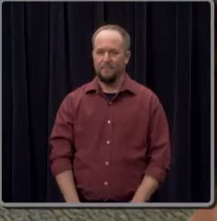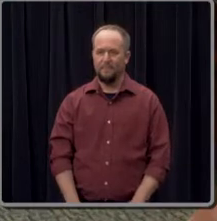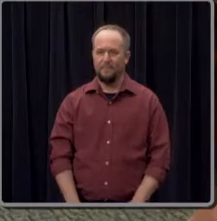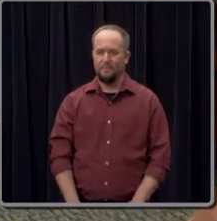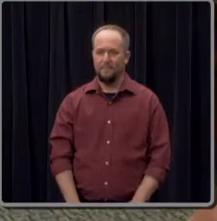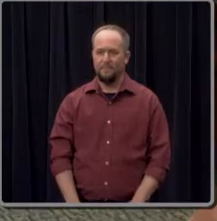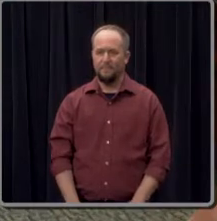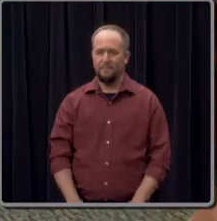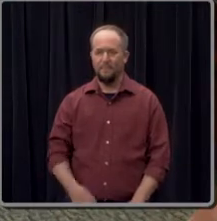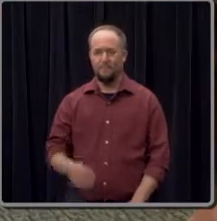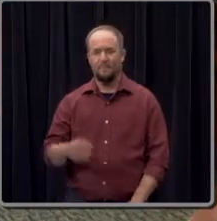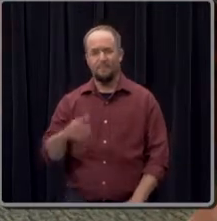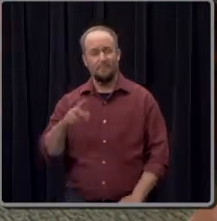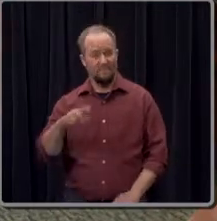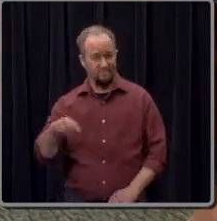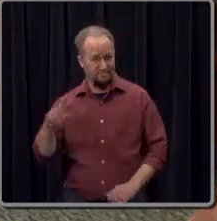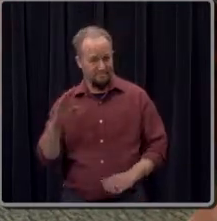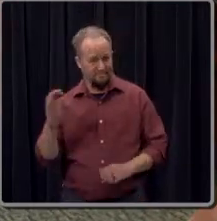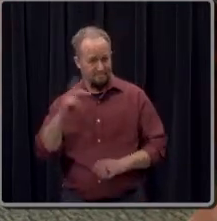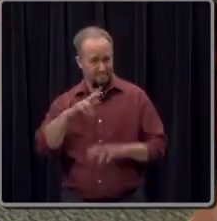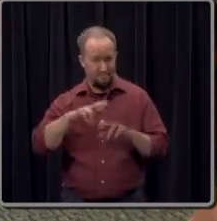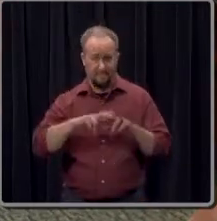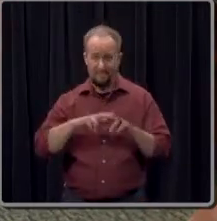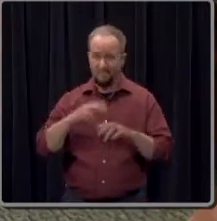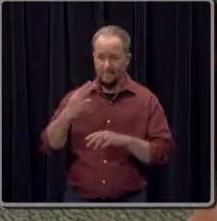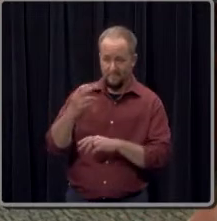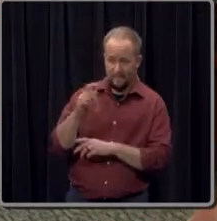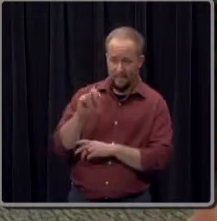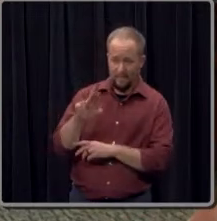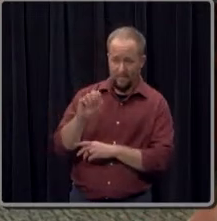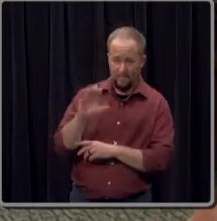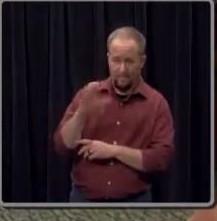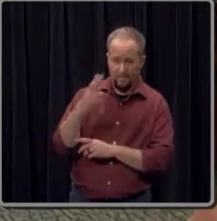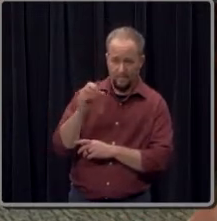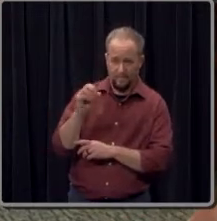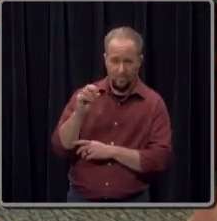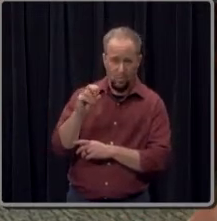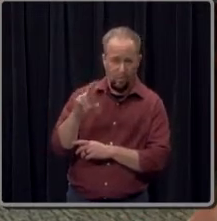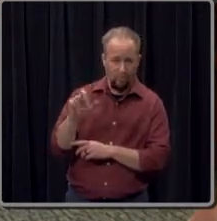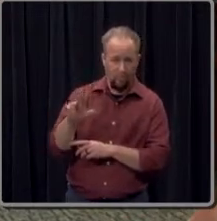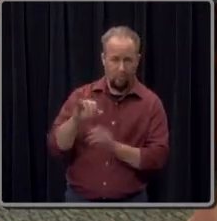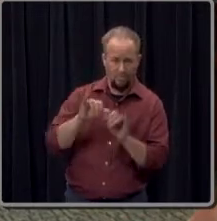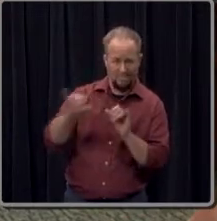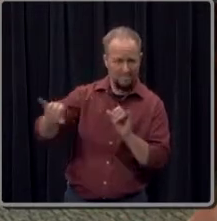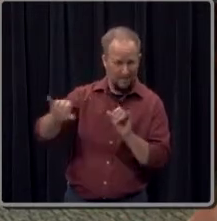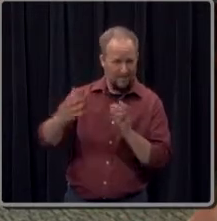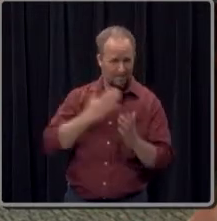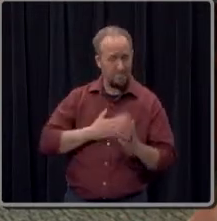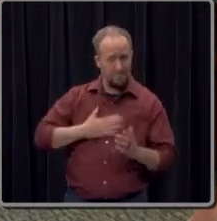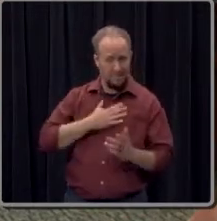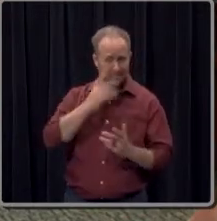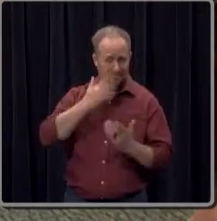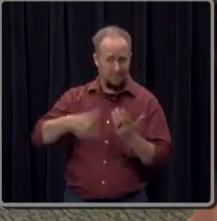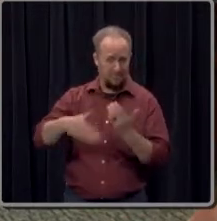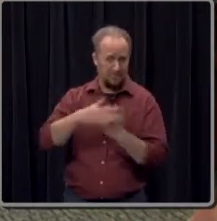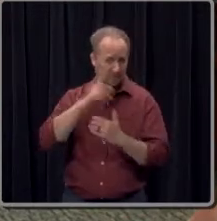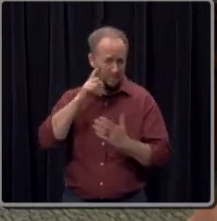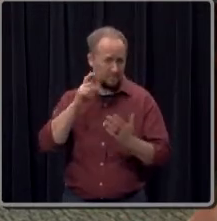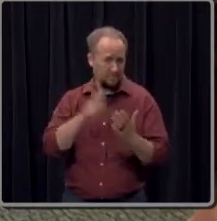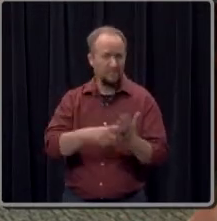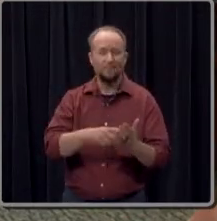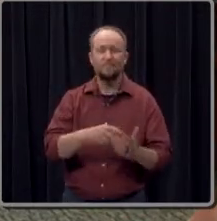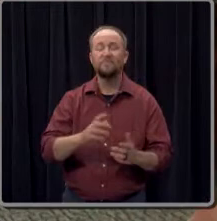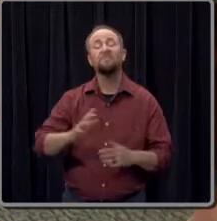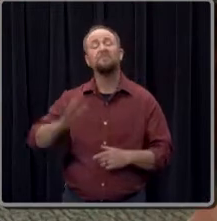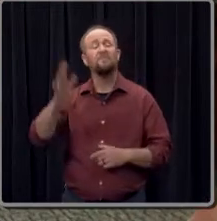Well, as they find their seats, I'd like to ask Heather Schoonover to remain up front with us for our next recognition. As